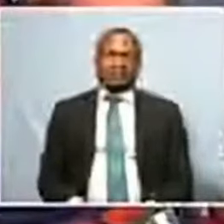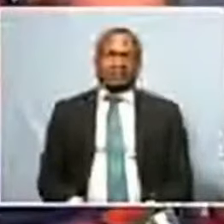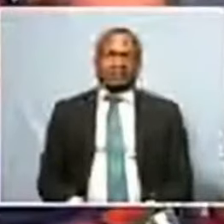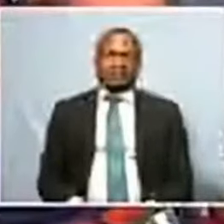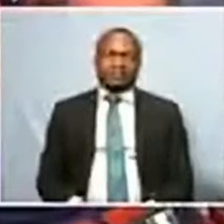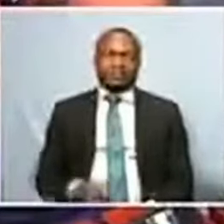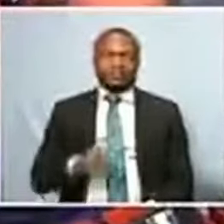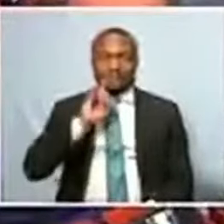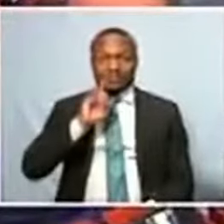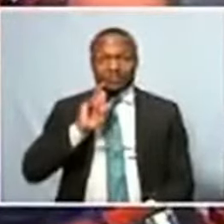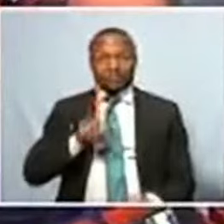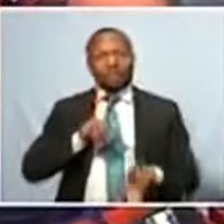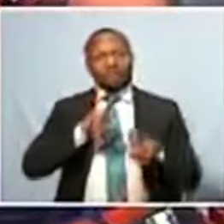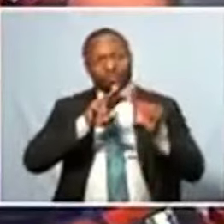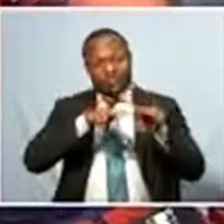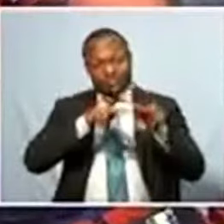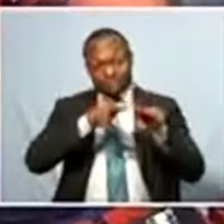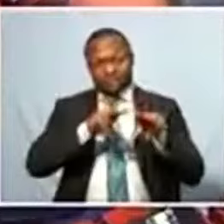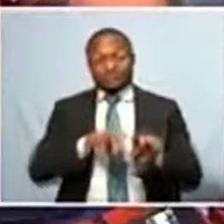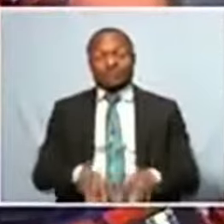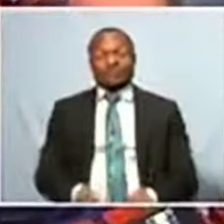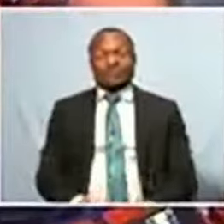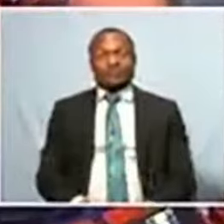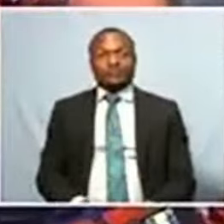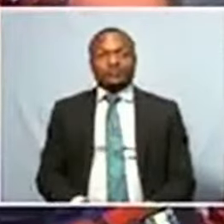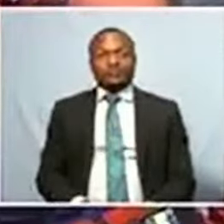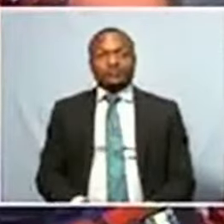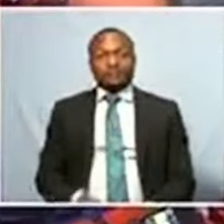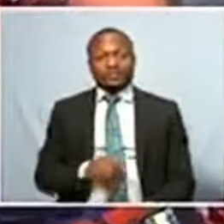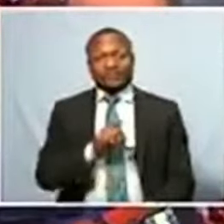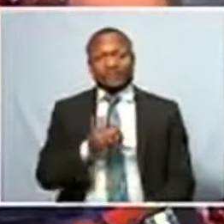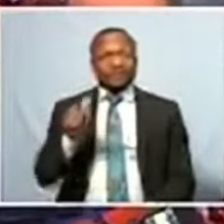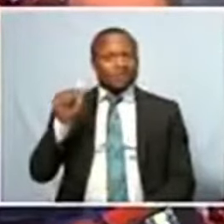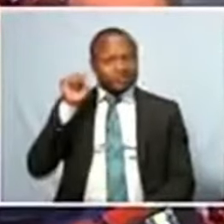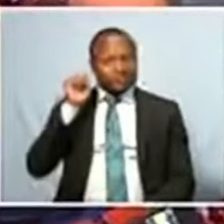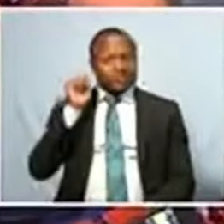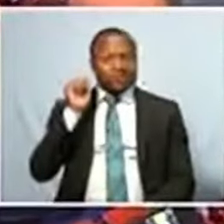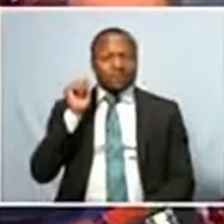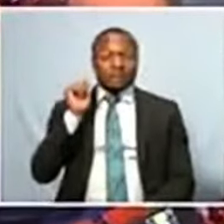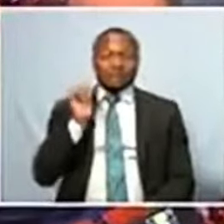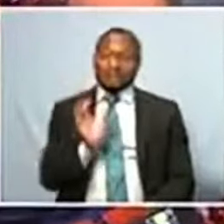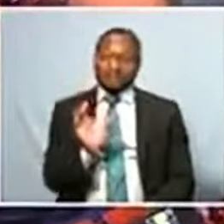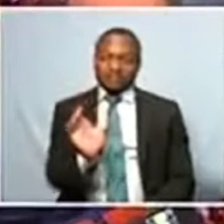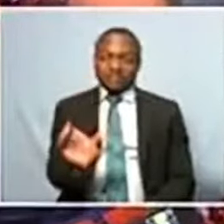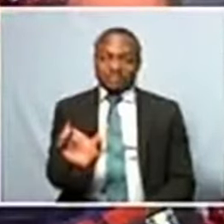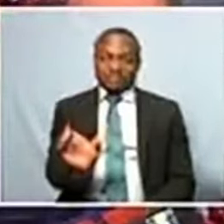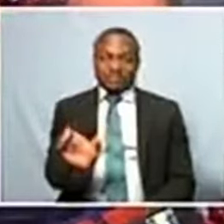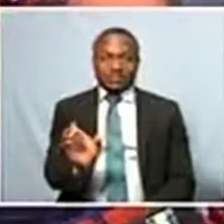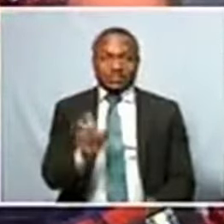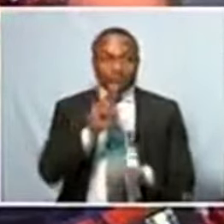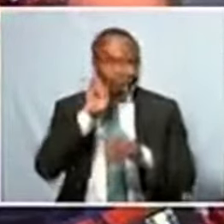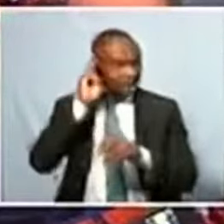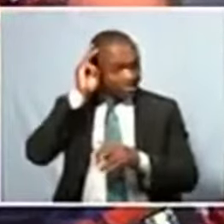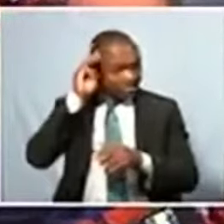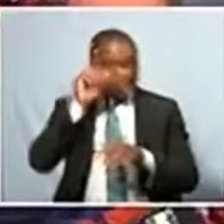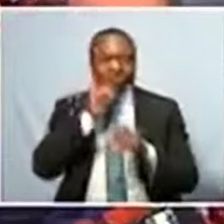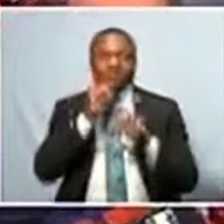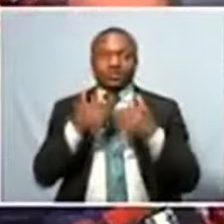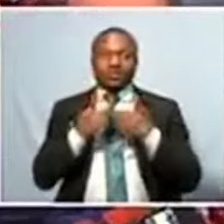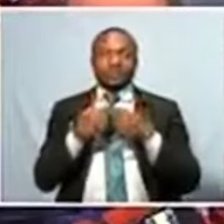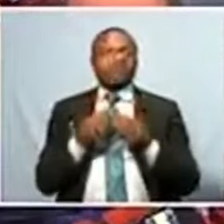So be observant. Or else you reject a head and the ministry won't have